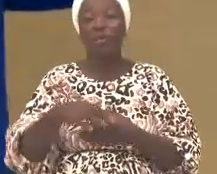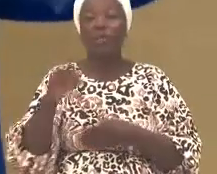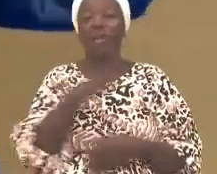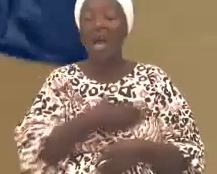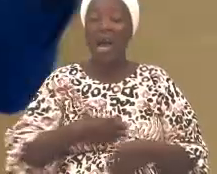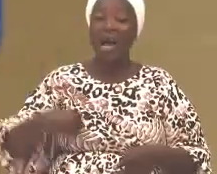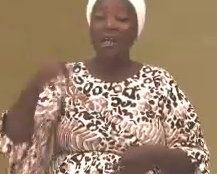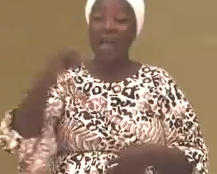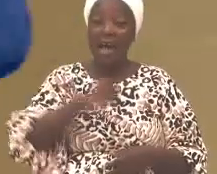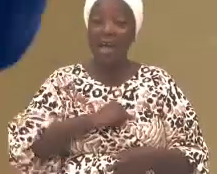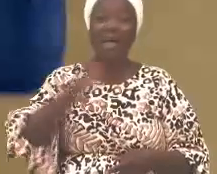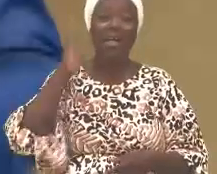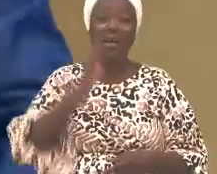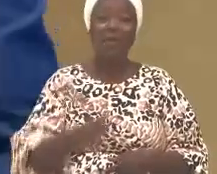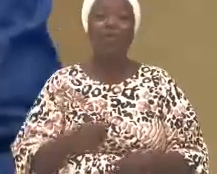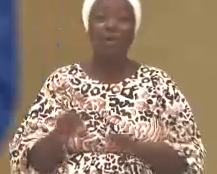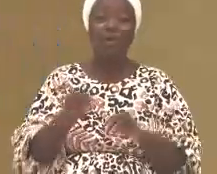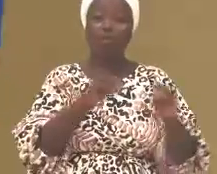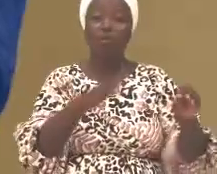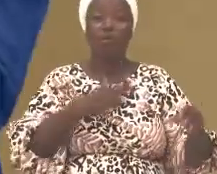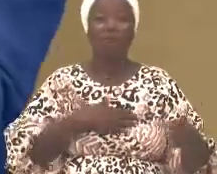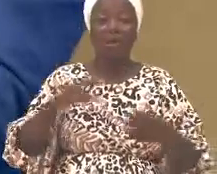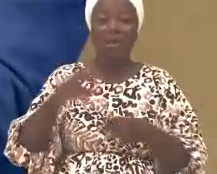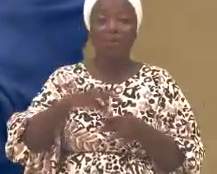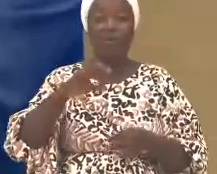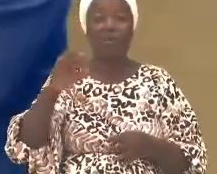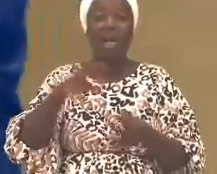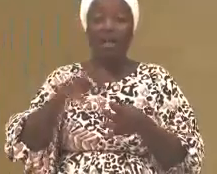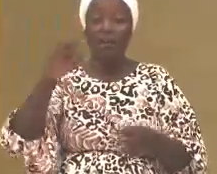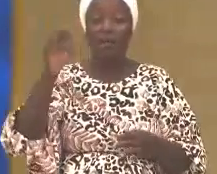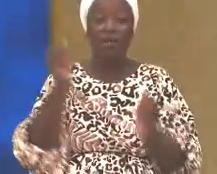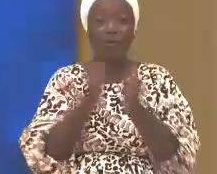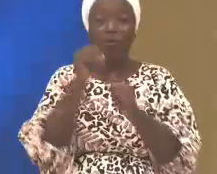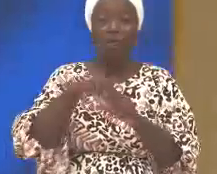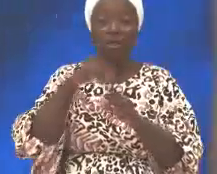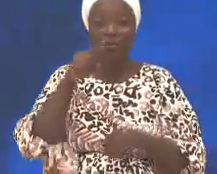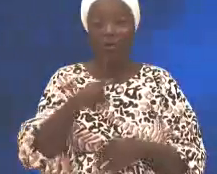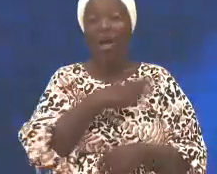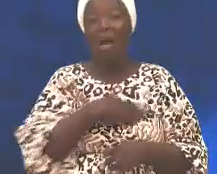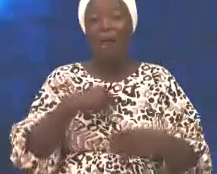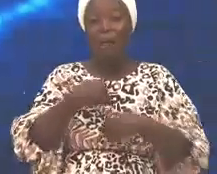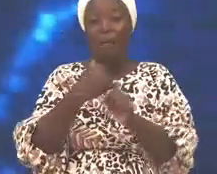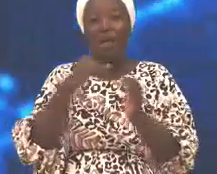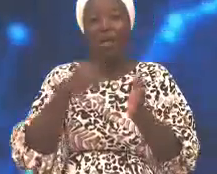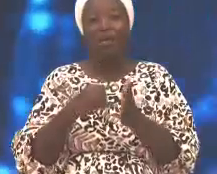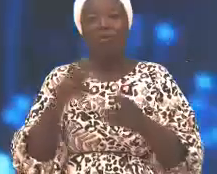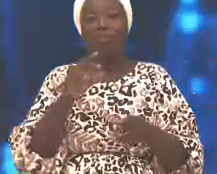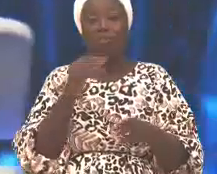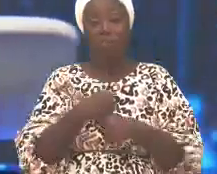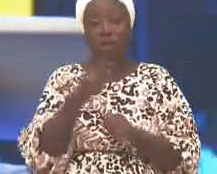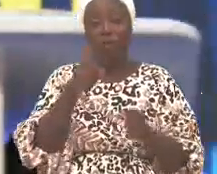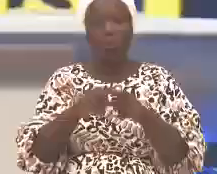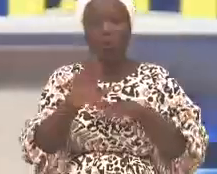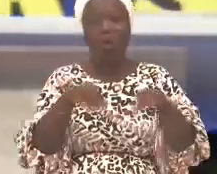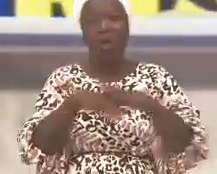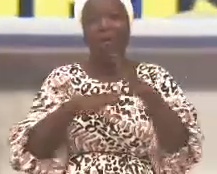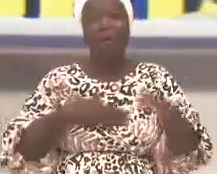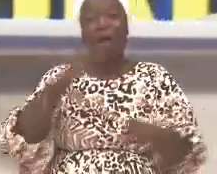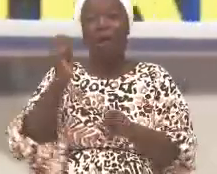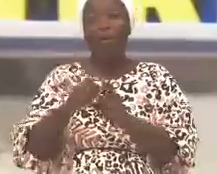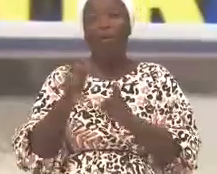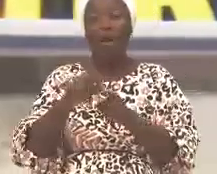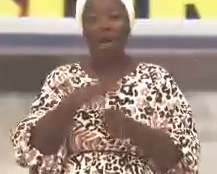I will put my spirit within you and cause you to walk in my statutes. And you shall keep my